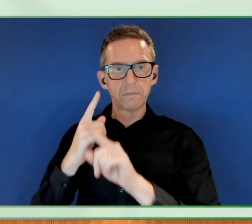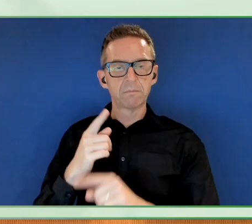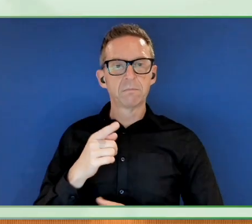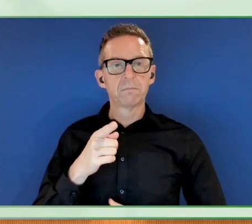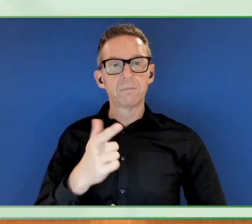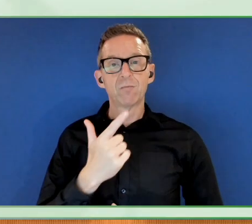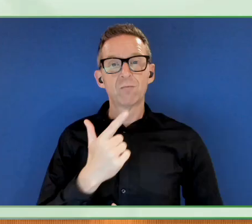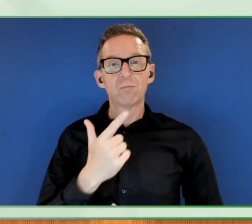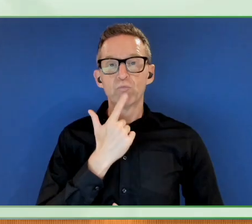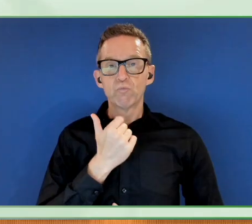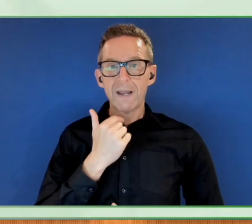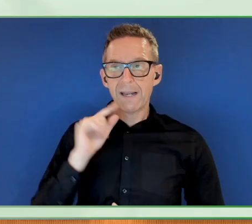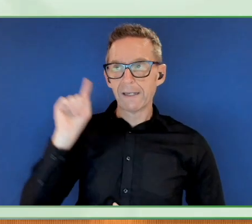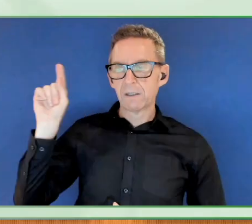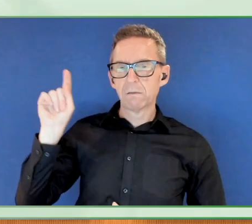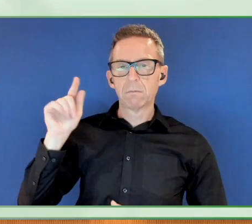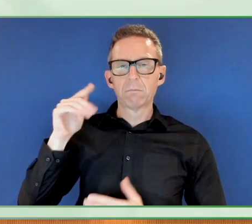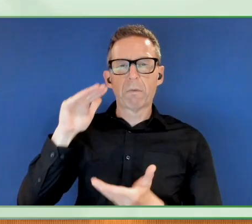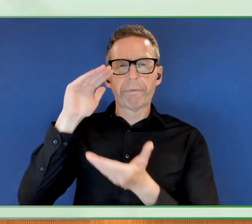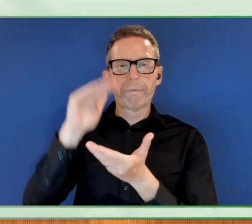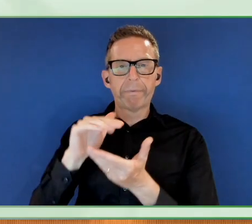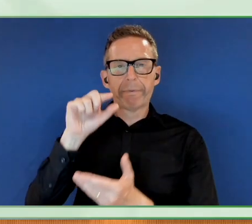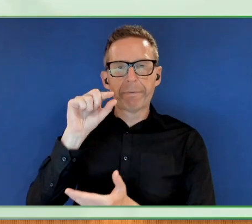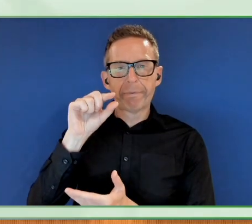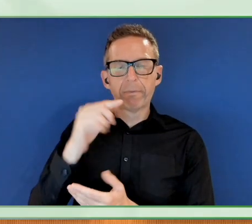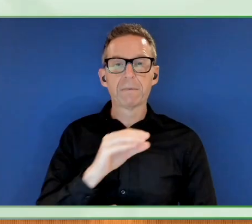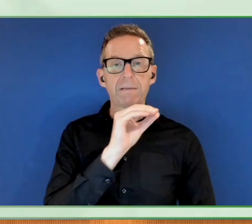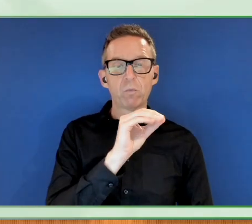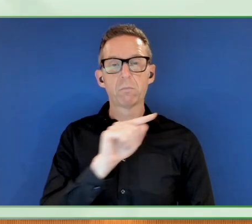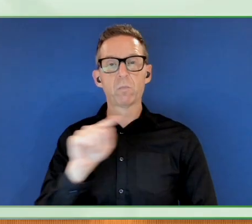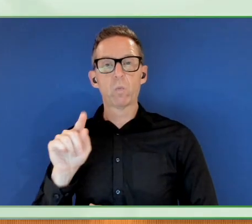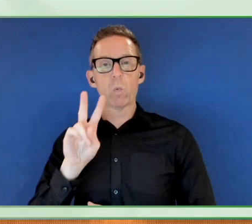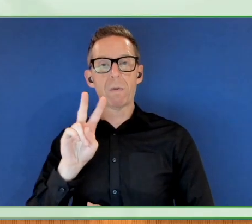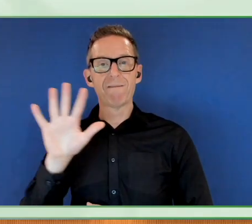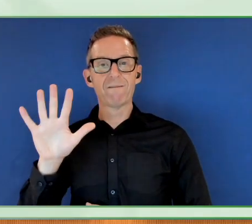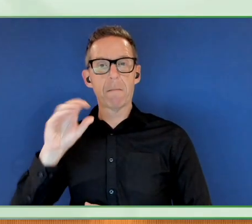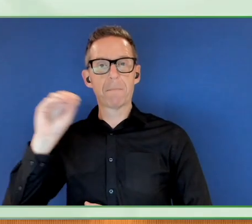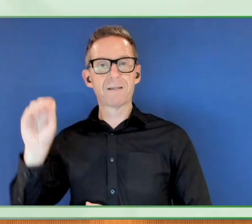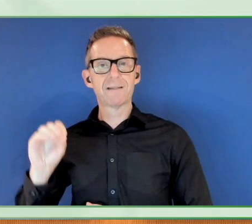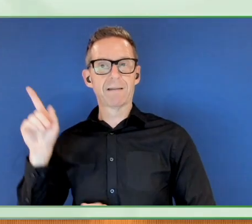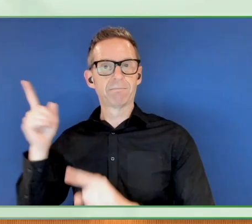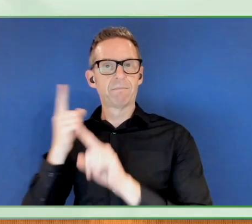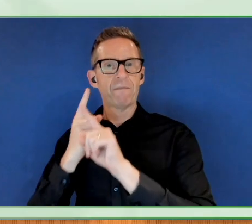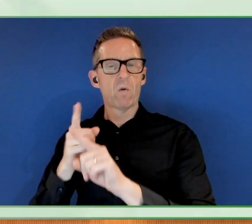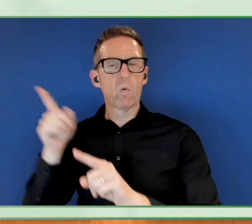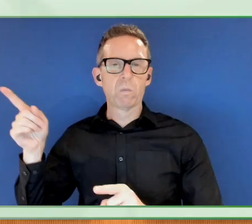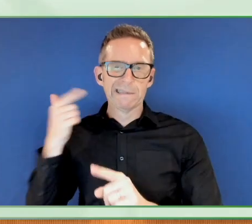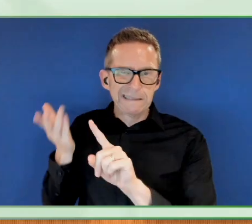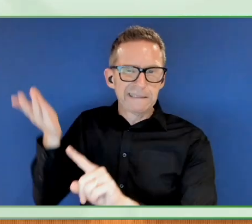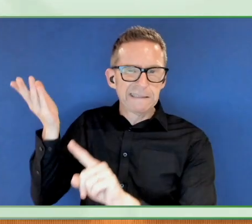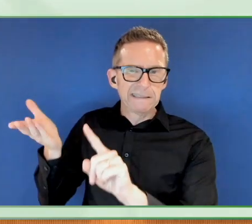to 25% compliance. They have still a way to go, but now they are aware at least,